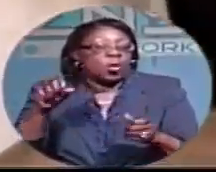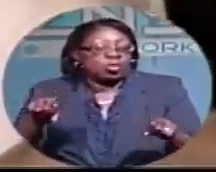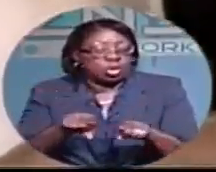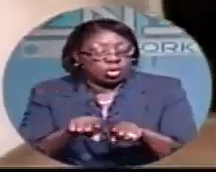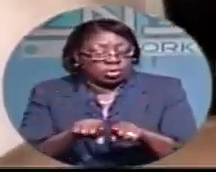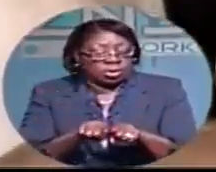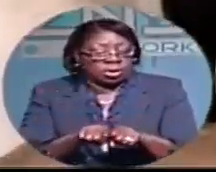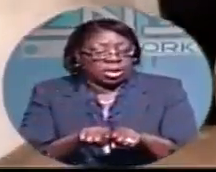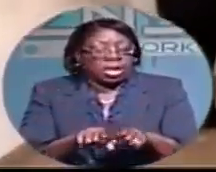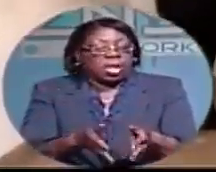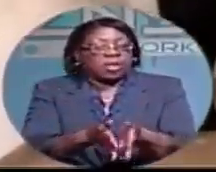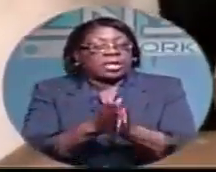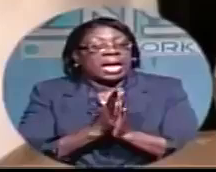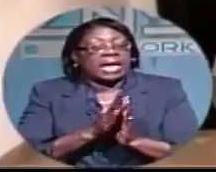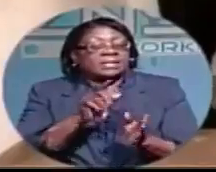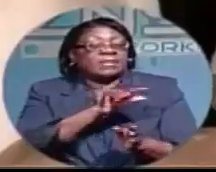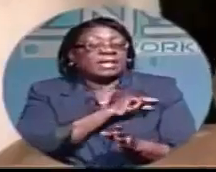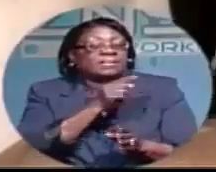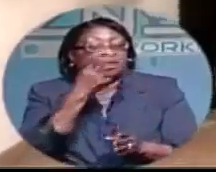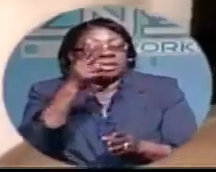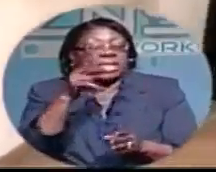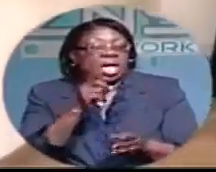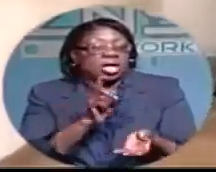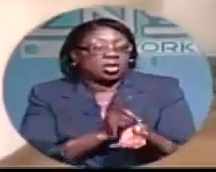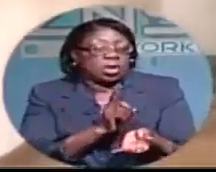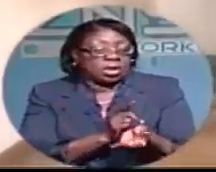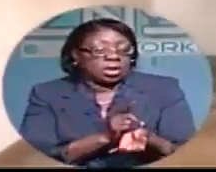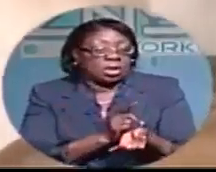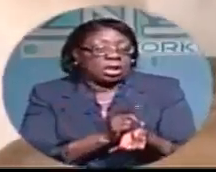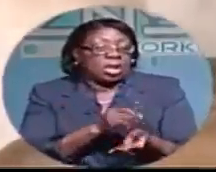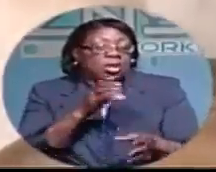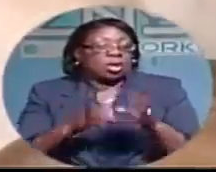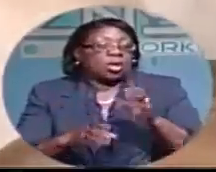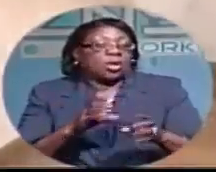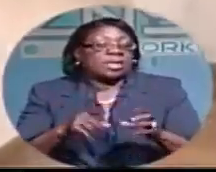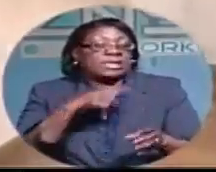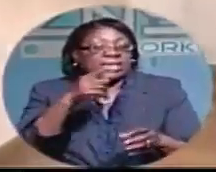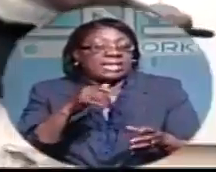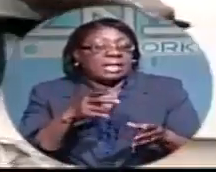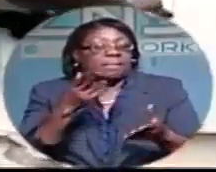Gibson to see a doctor. The court agreed and ordered that both men be allowed to see a doctor